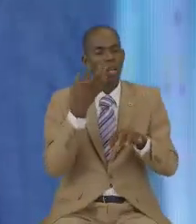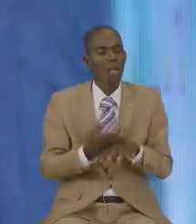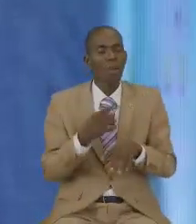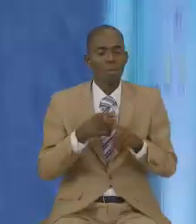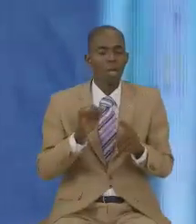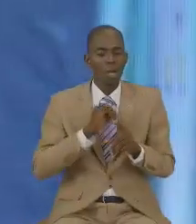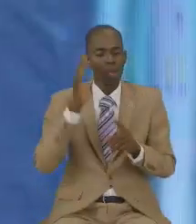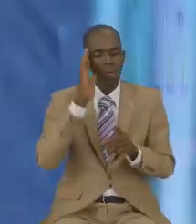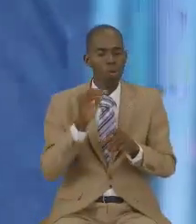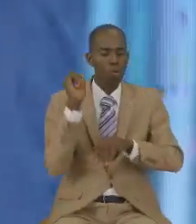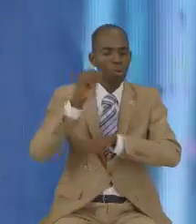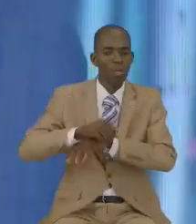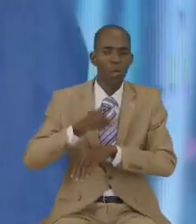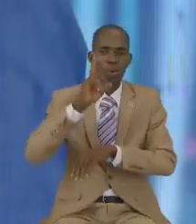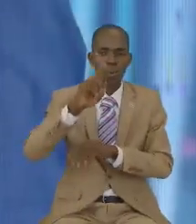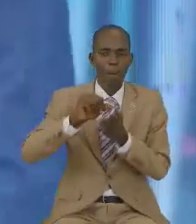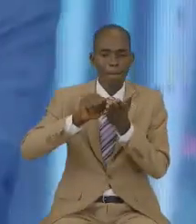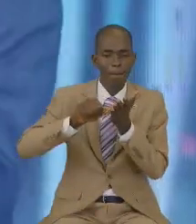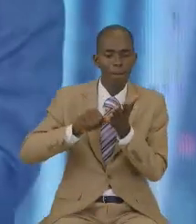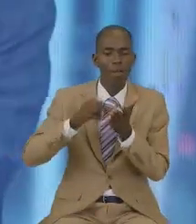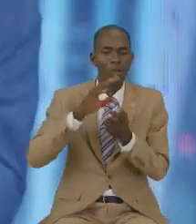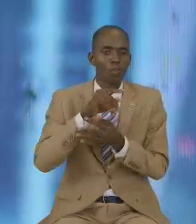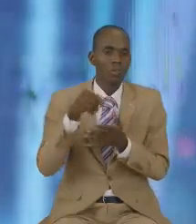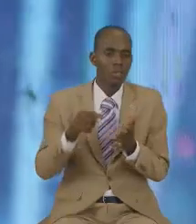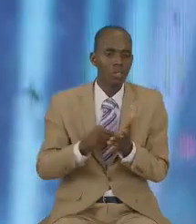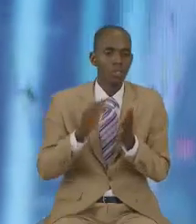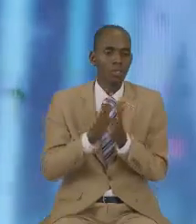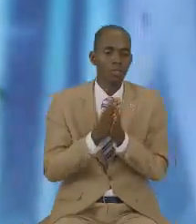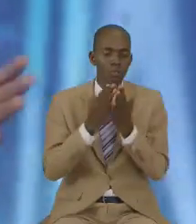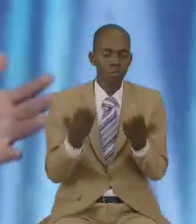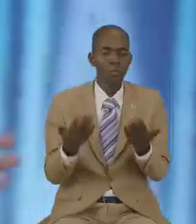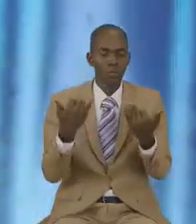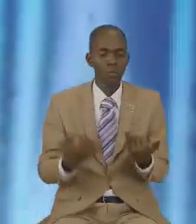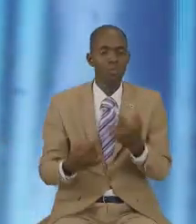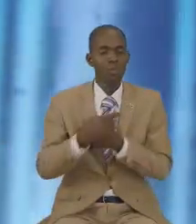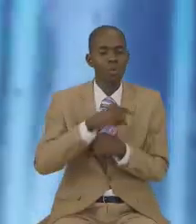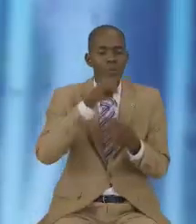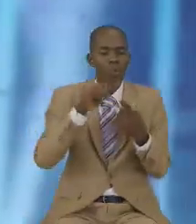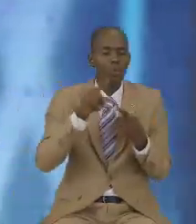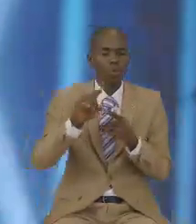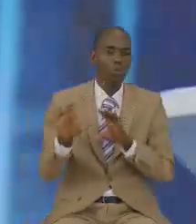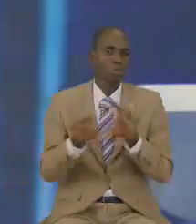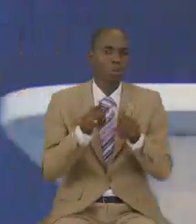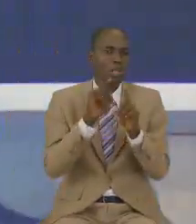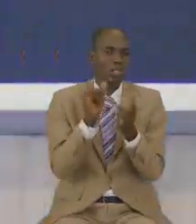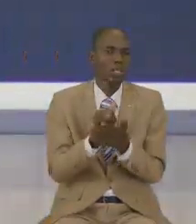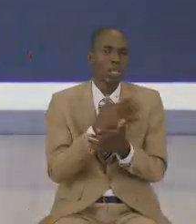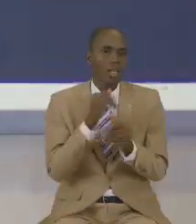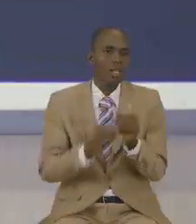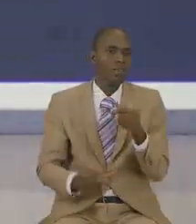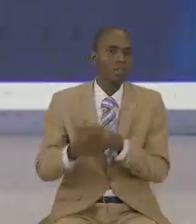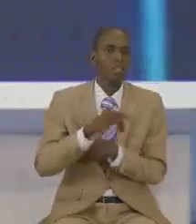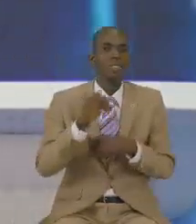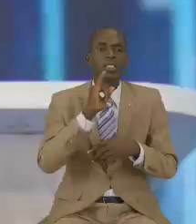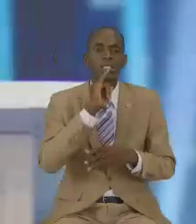1 page of this particular textbook today. You see, when you do like that, and every day is